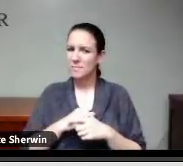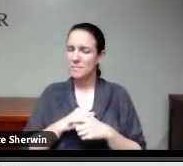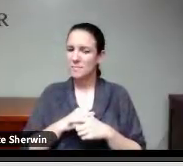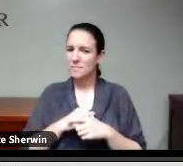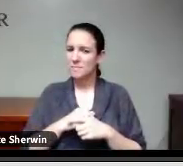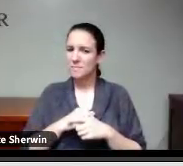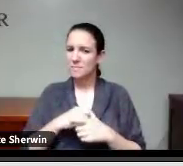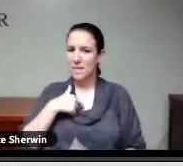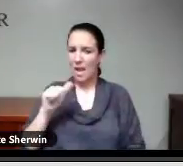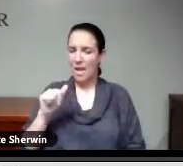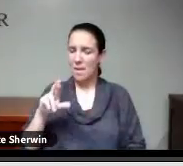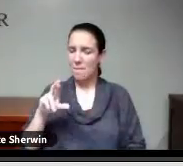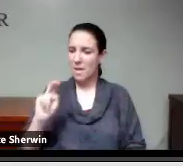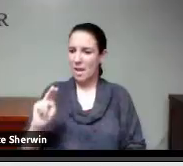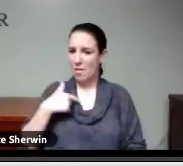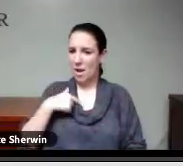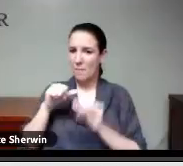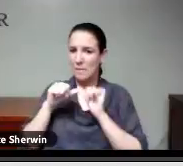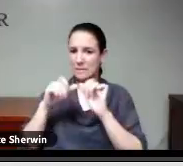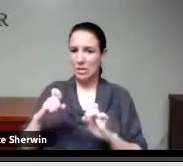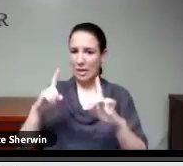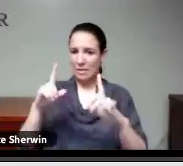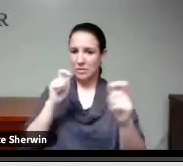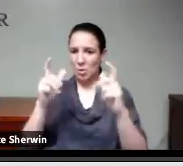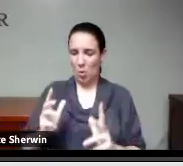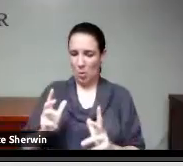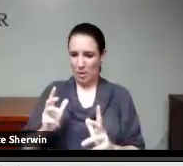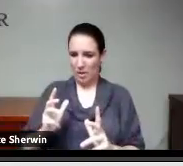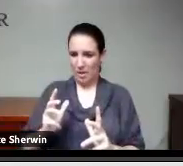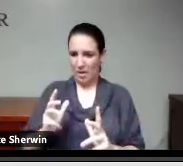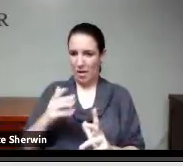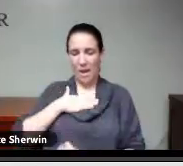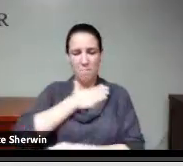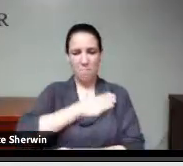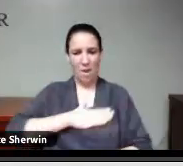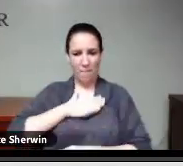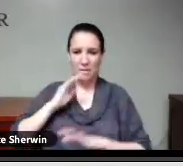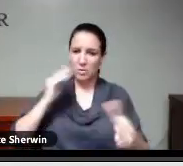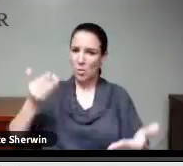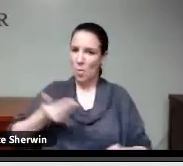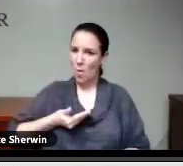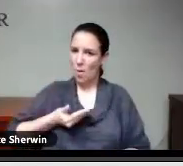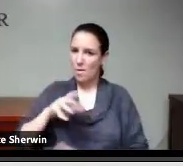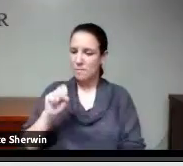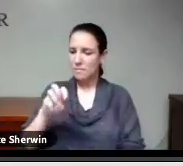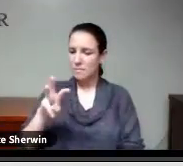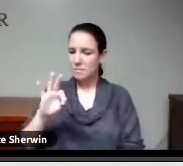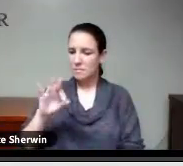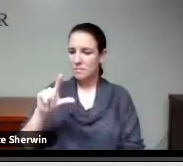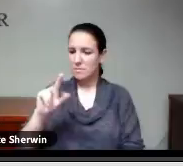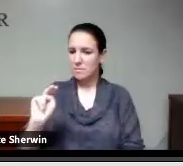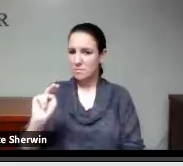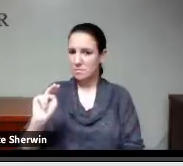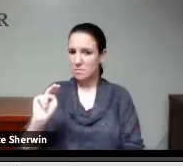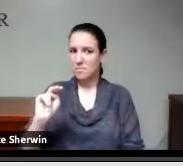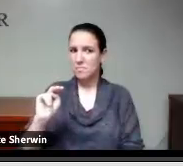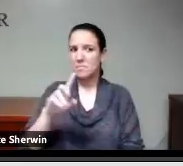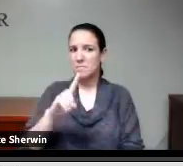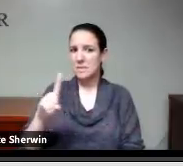Blumberg, Swiftland's Continuing Education Coordinator, and it is my pleasure to welcome you to Swiftland's Diversity Discovery Institute Year